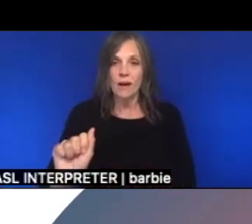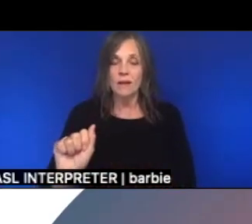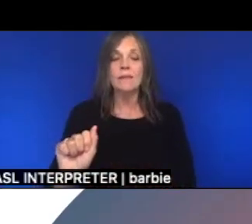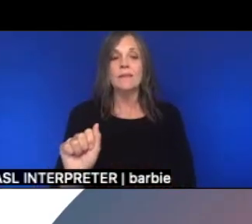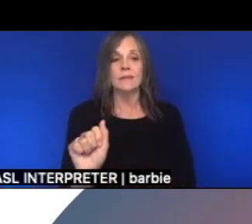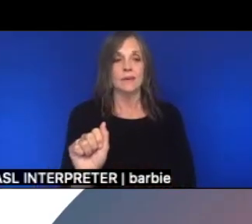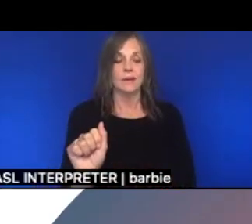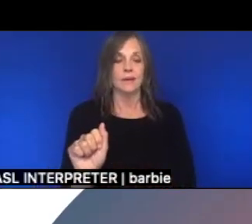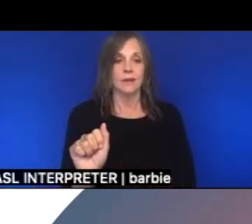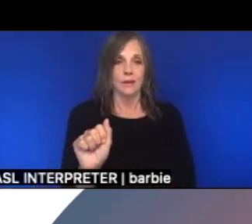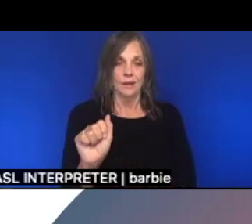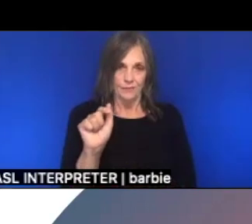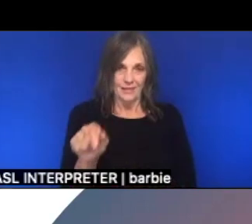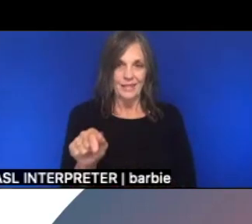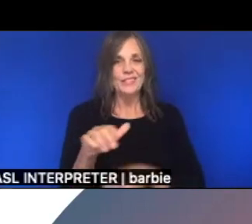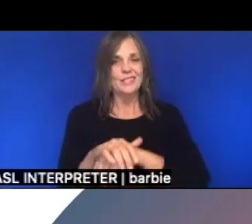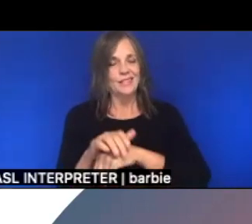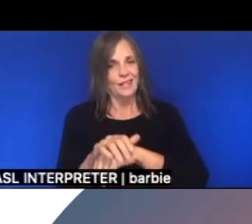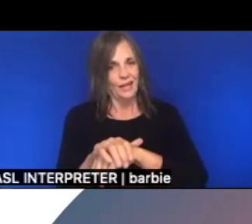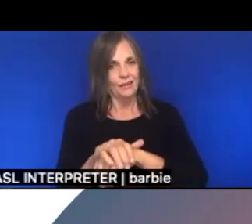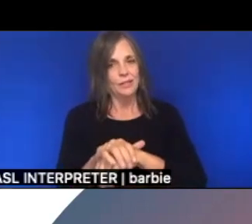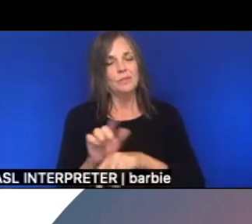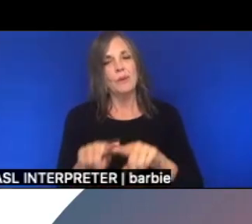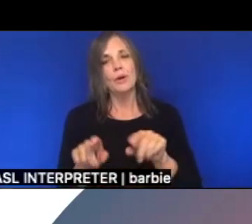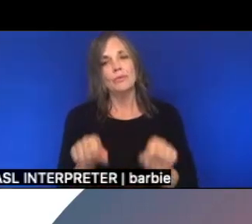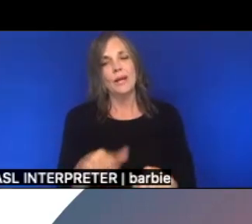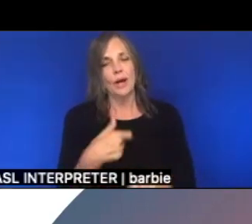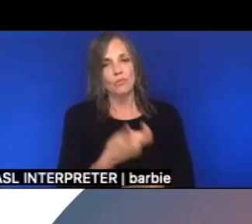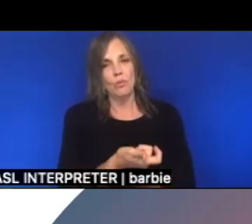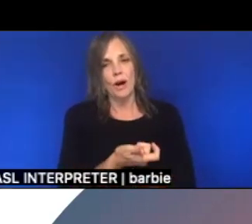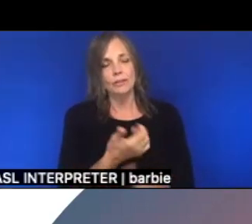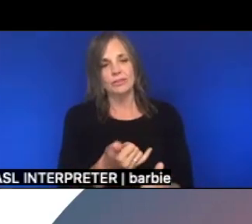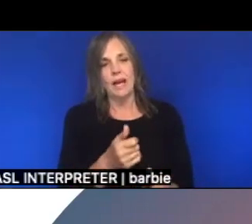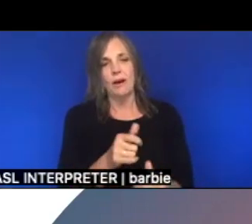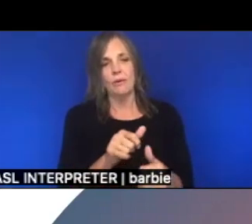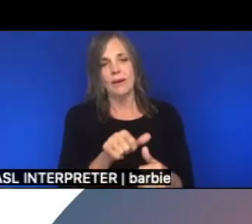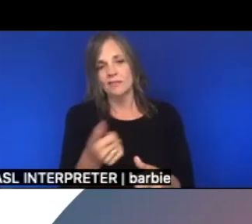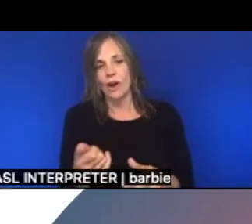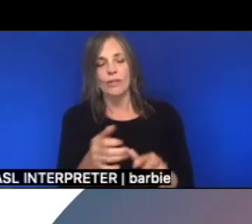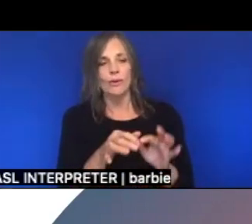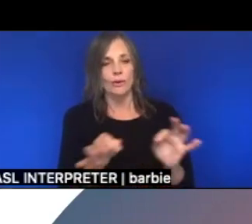and this is in English. I bet you can watch it now in any other